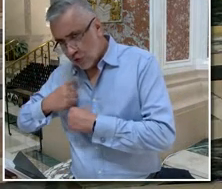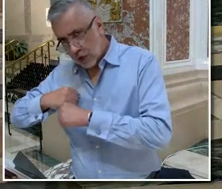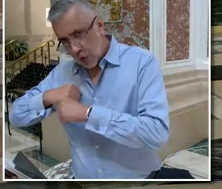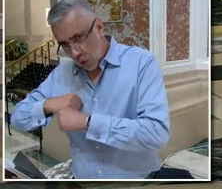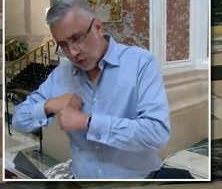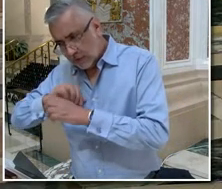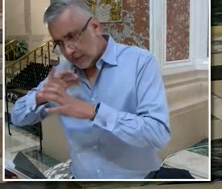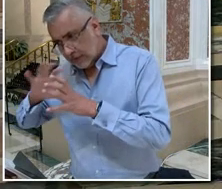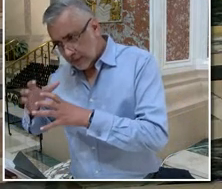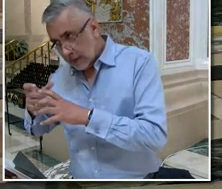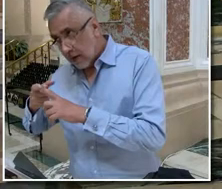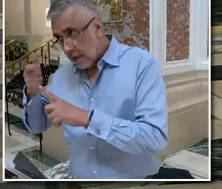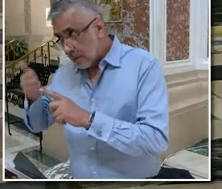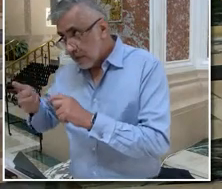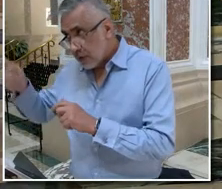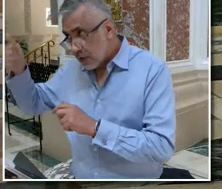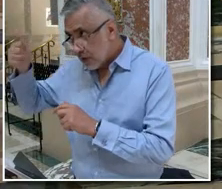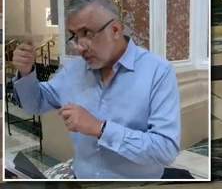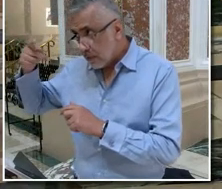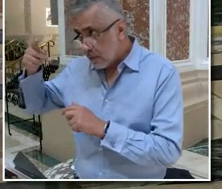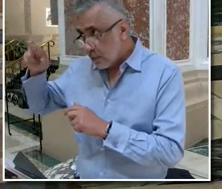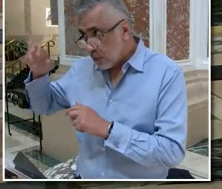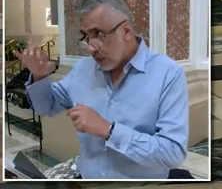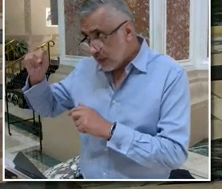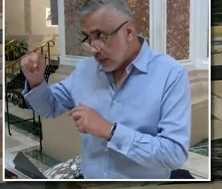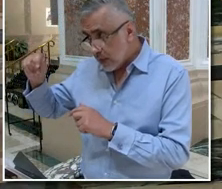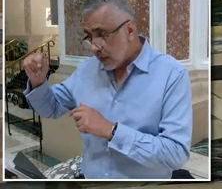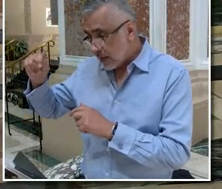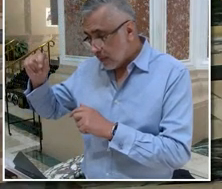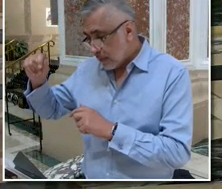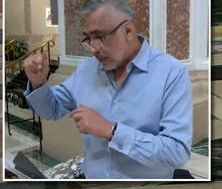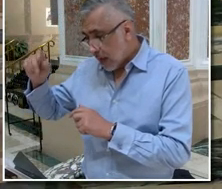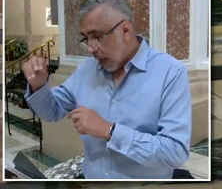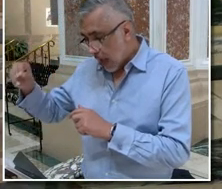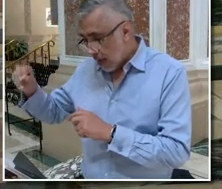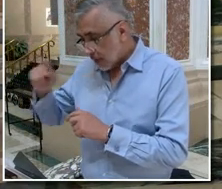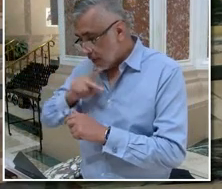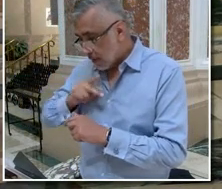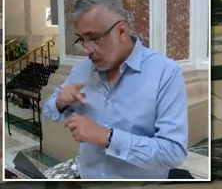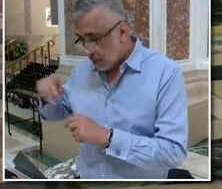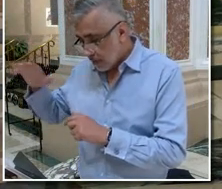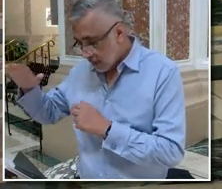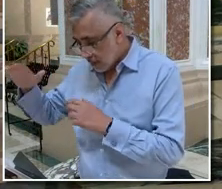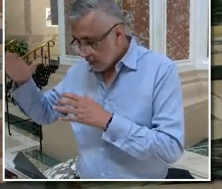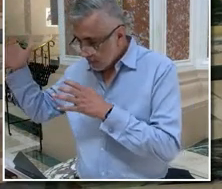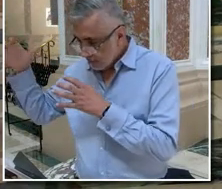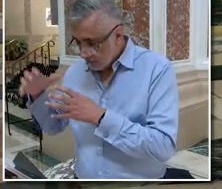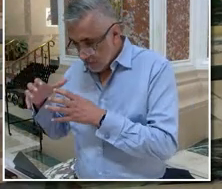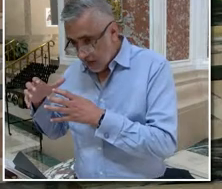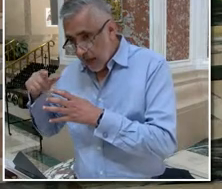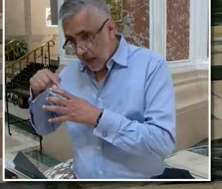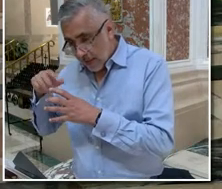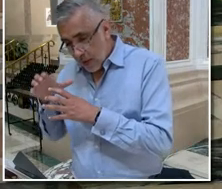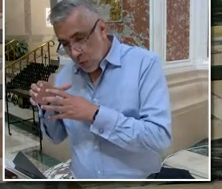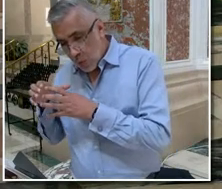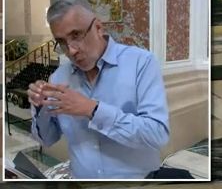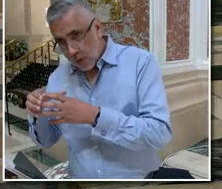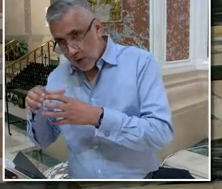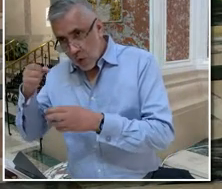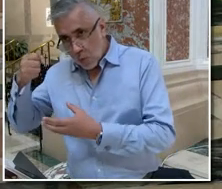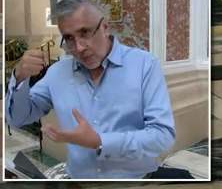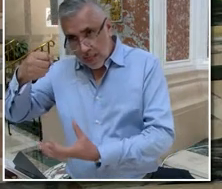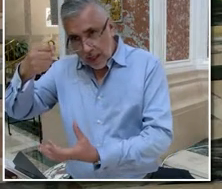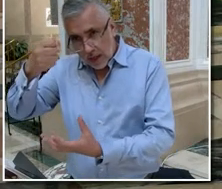guards from the chief priests and the Pharisees and went there with